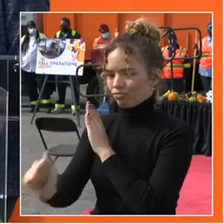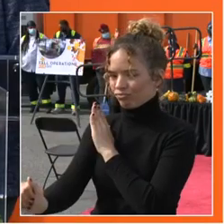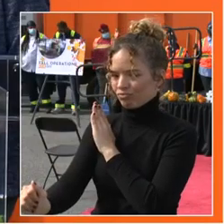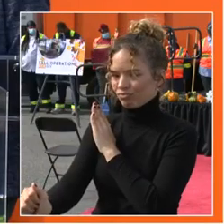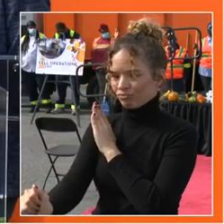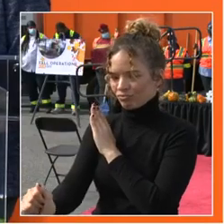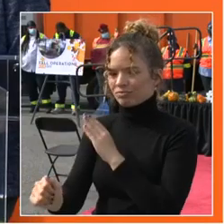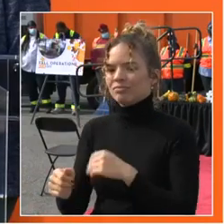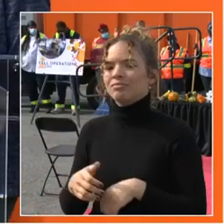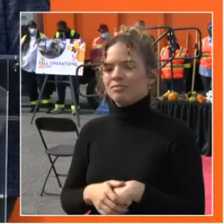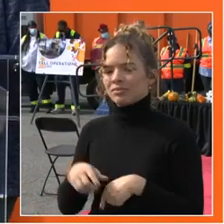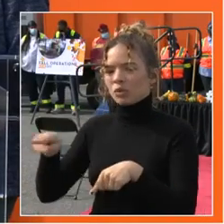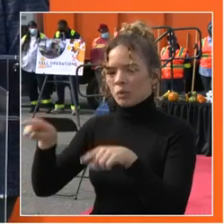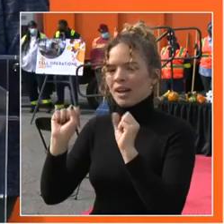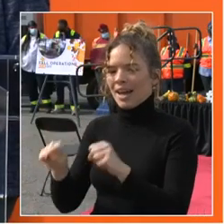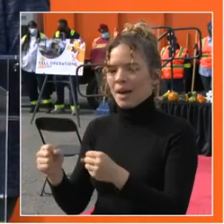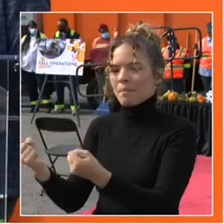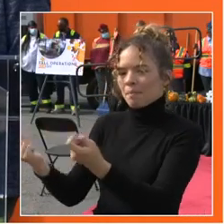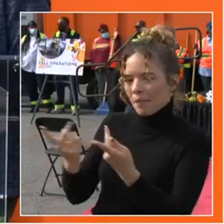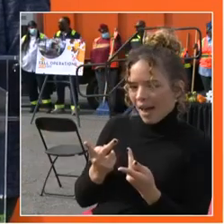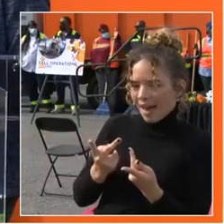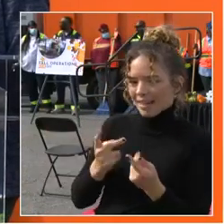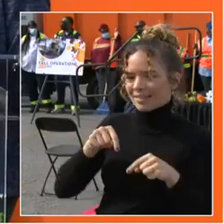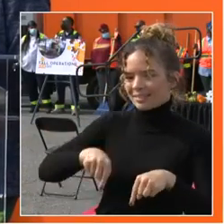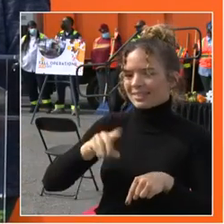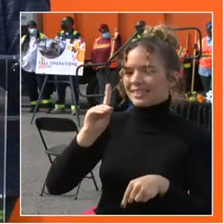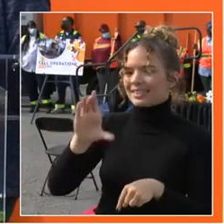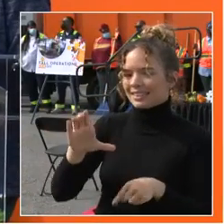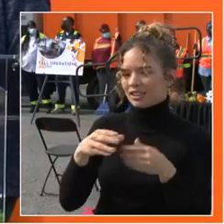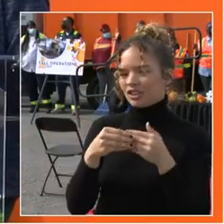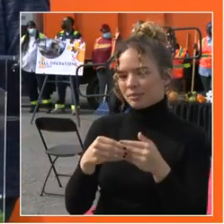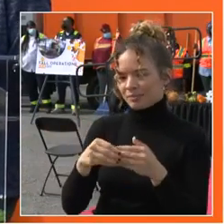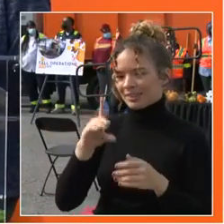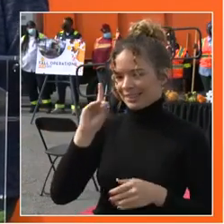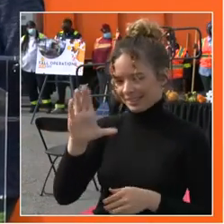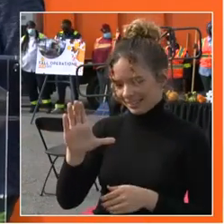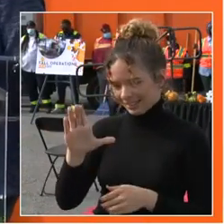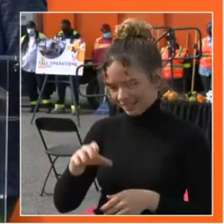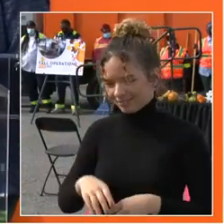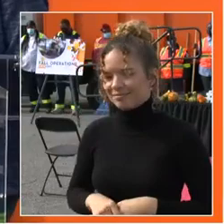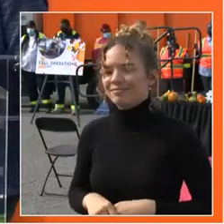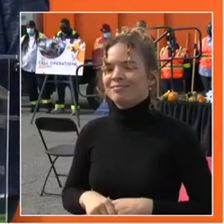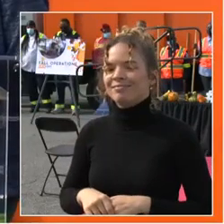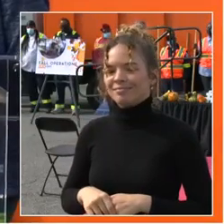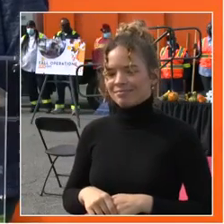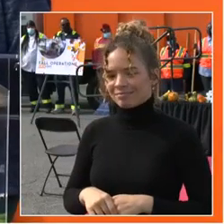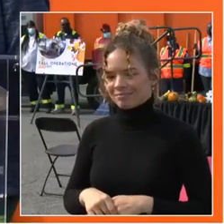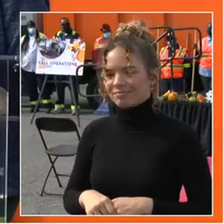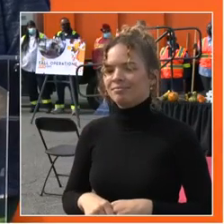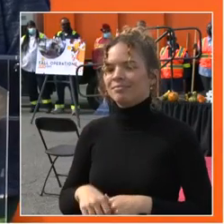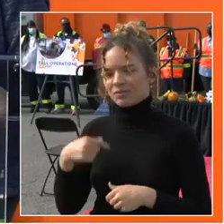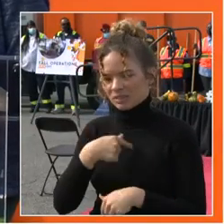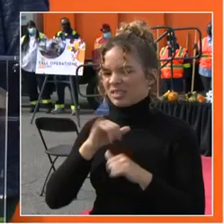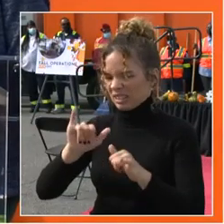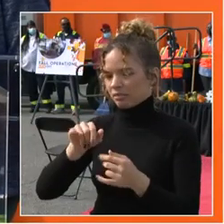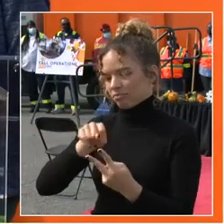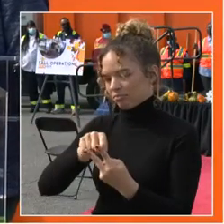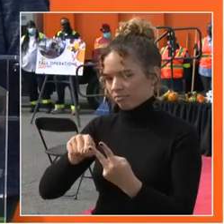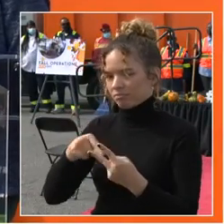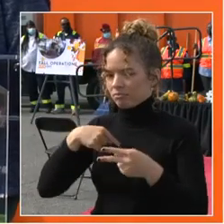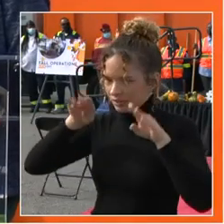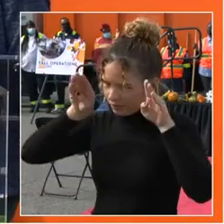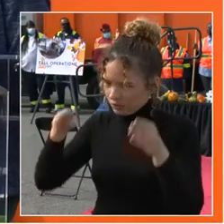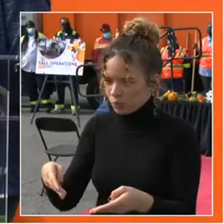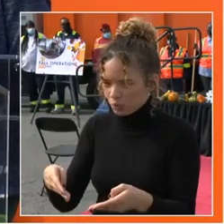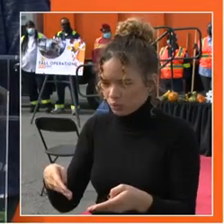Washington, D.C. So we're extremely focused on that. But we also want to hear from our young people. What's